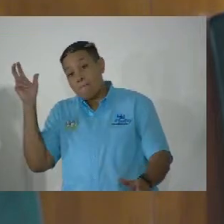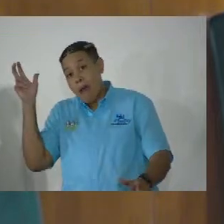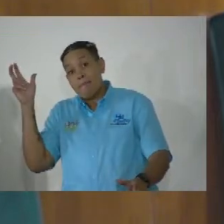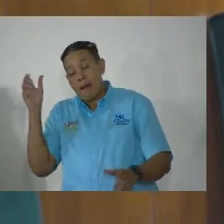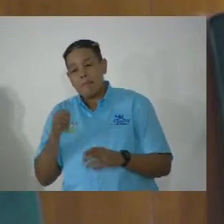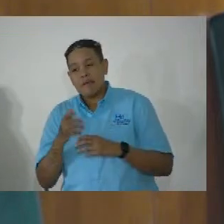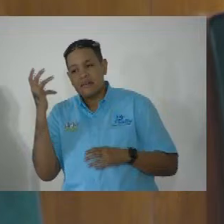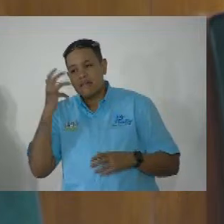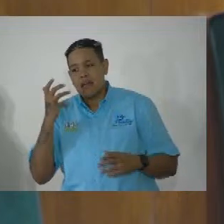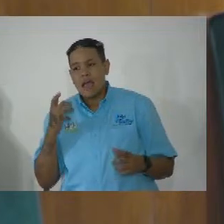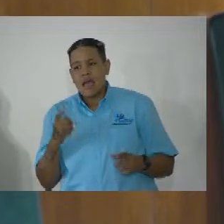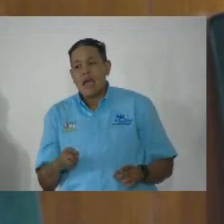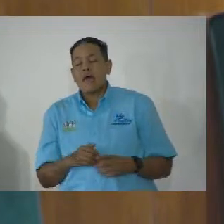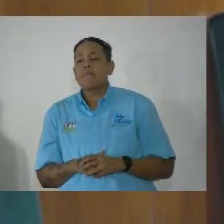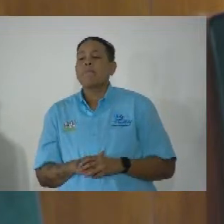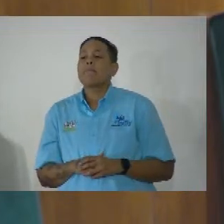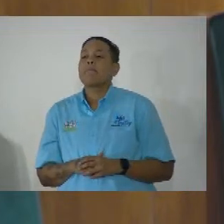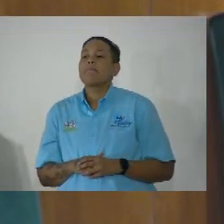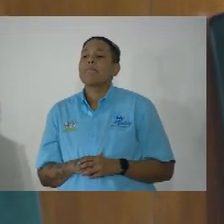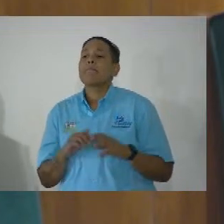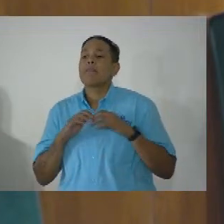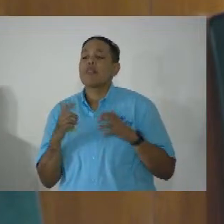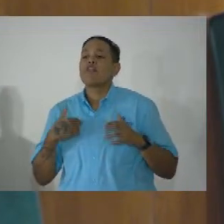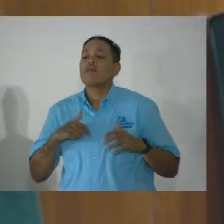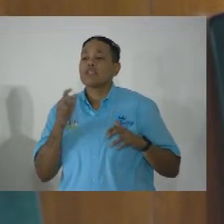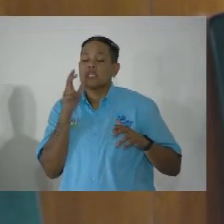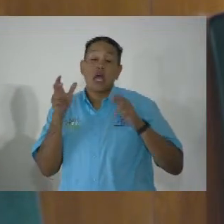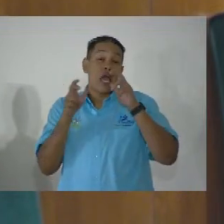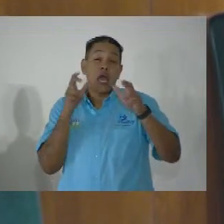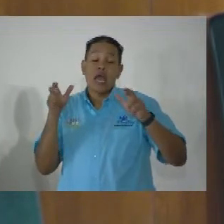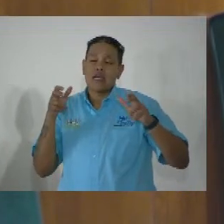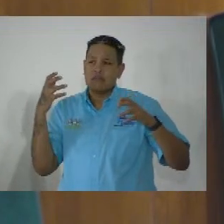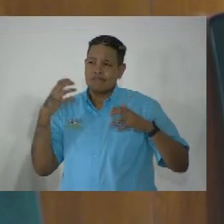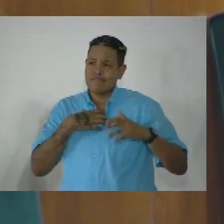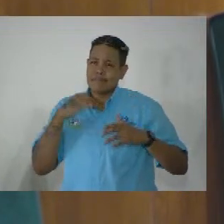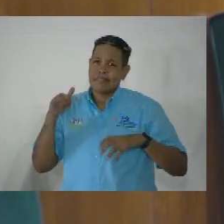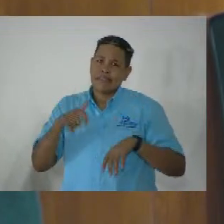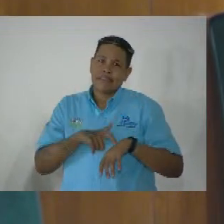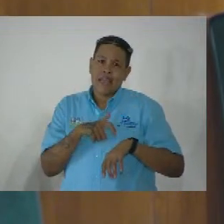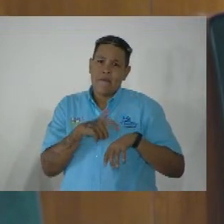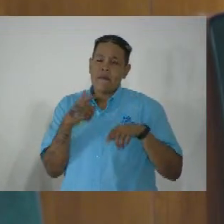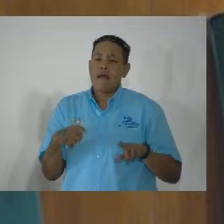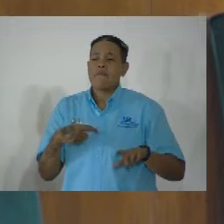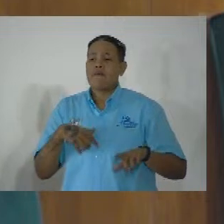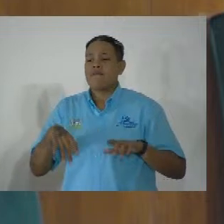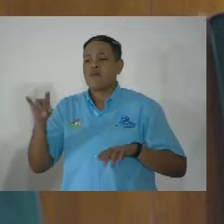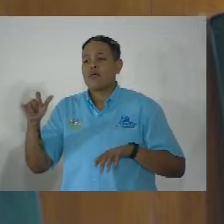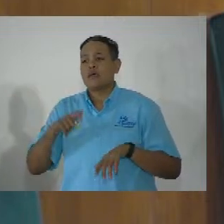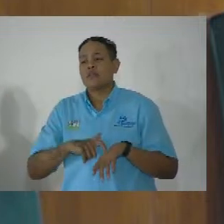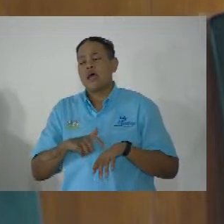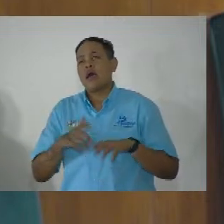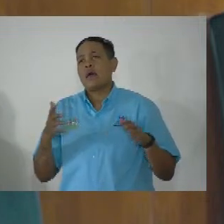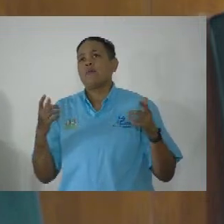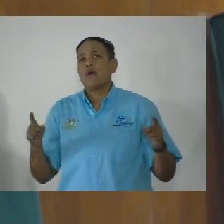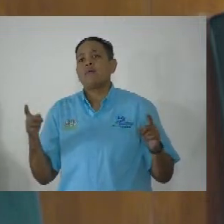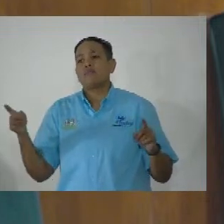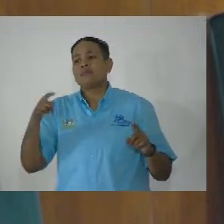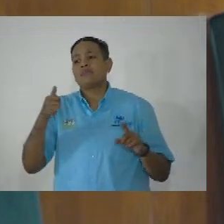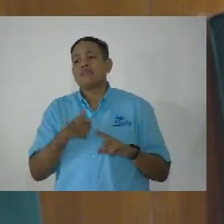face. And a lot of us had outrage, Minister. And I found at the time she